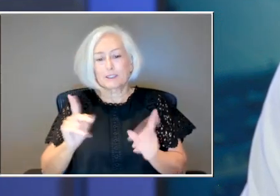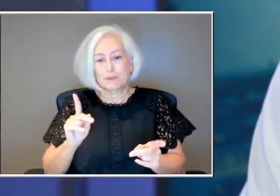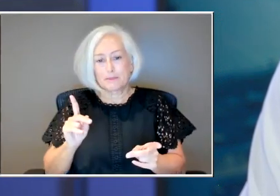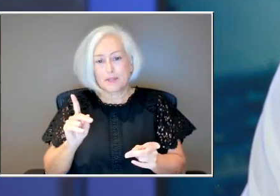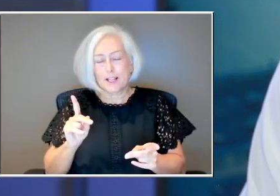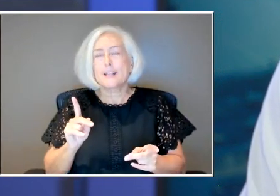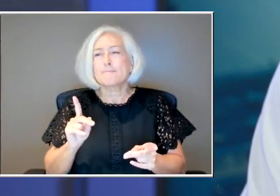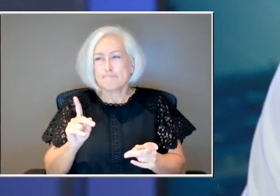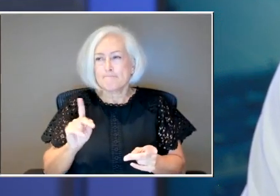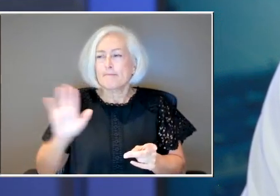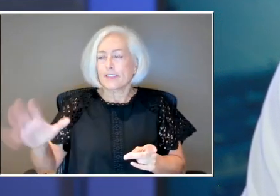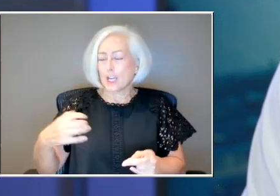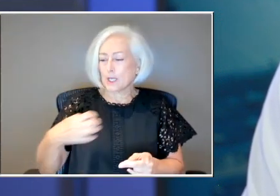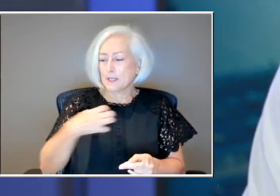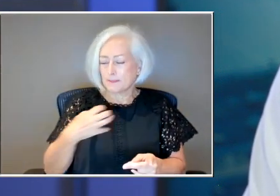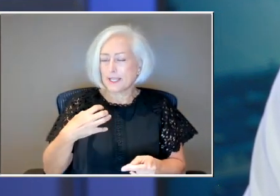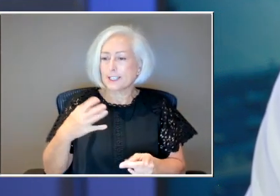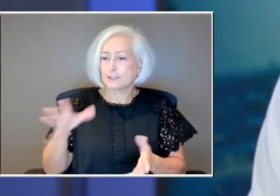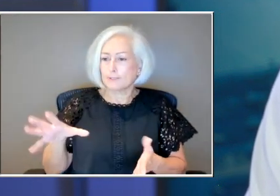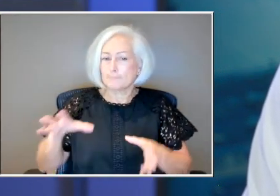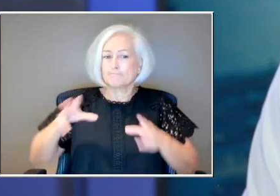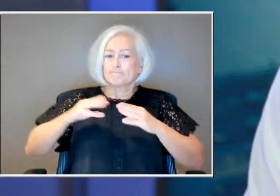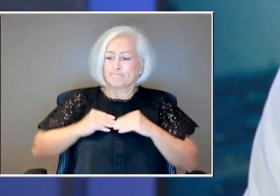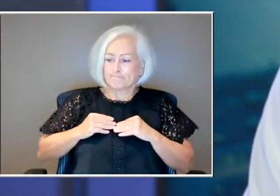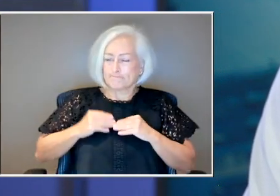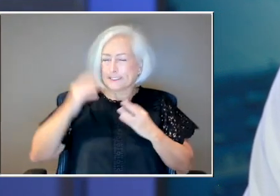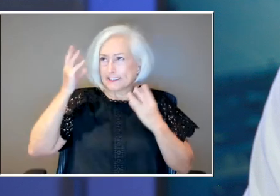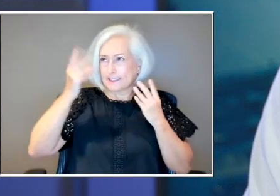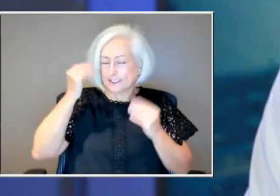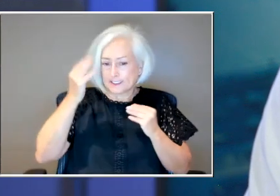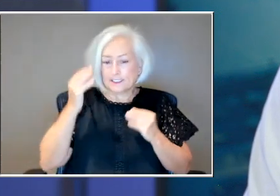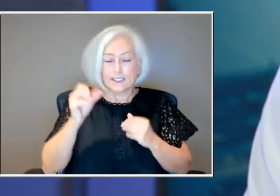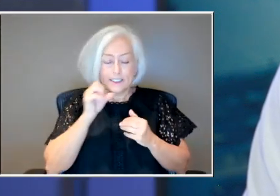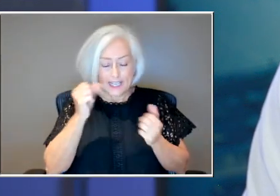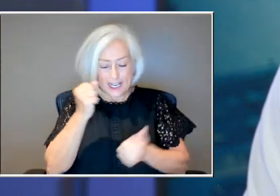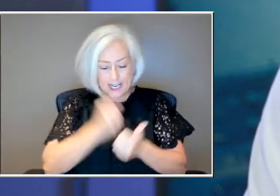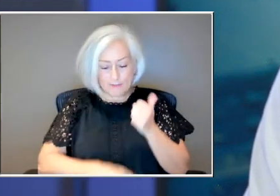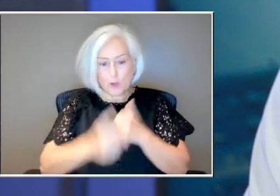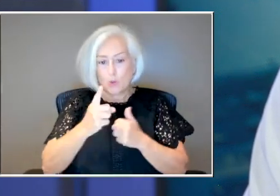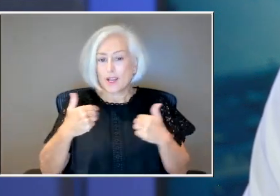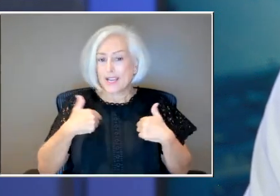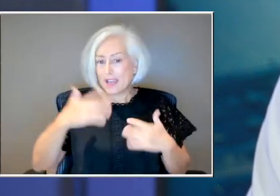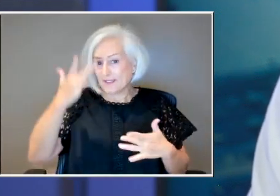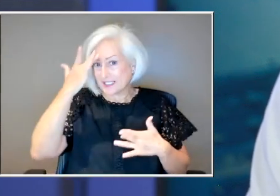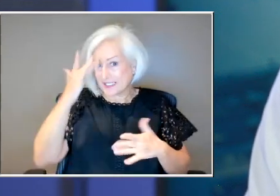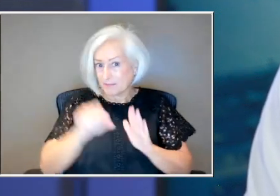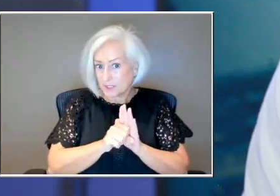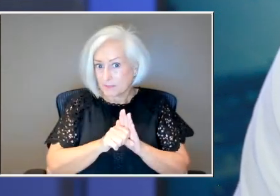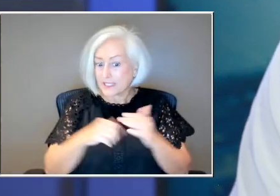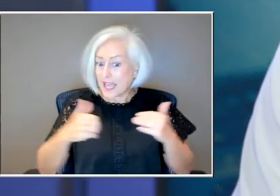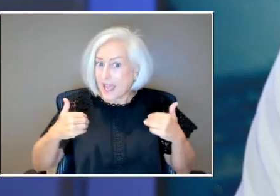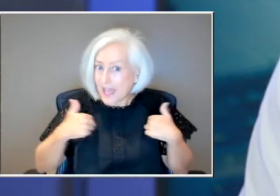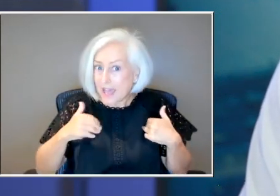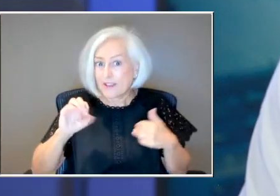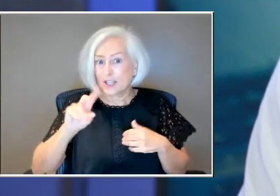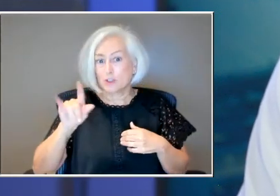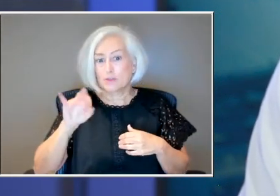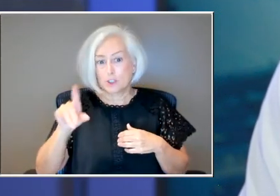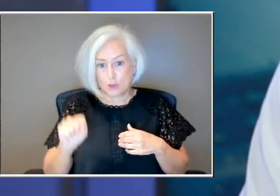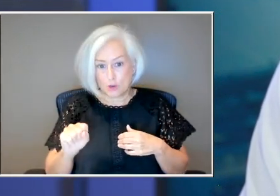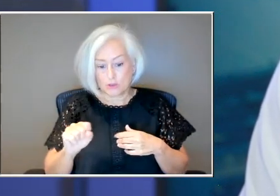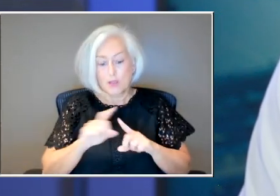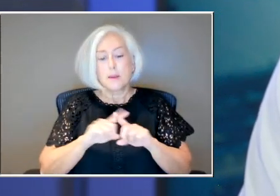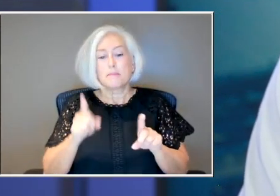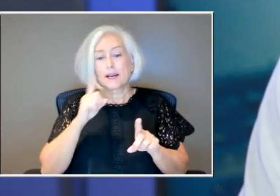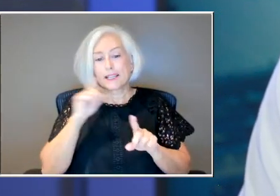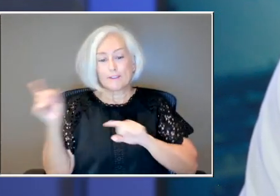And not every person that has those symptoms will necessarily have endometriosis, but if you come here, something that we